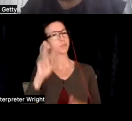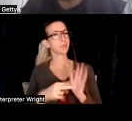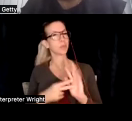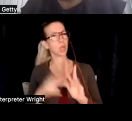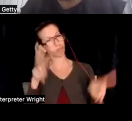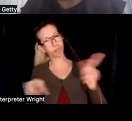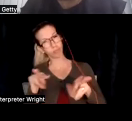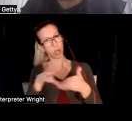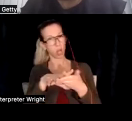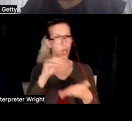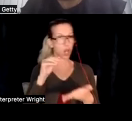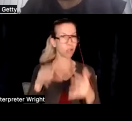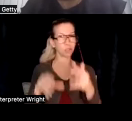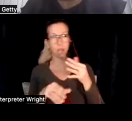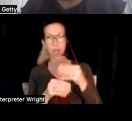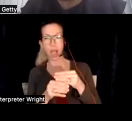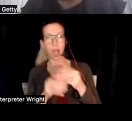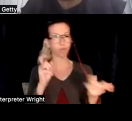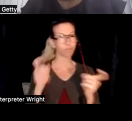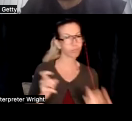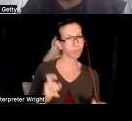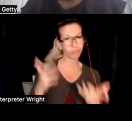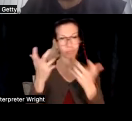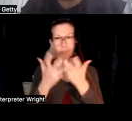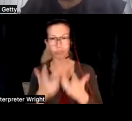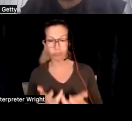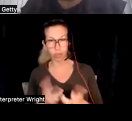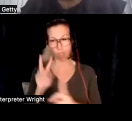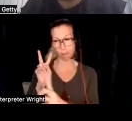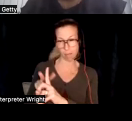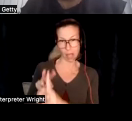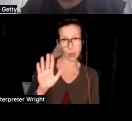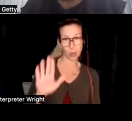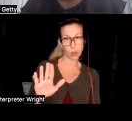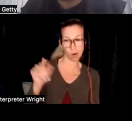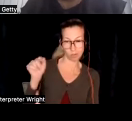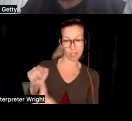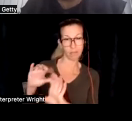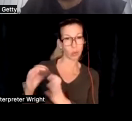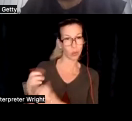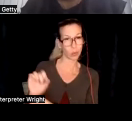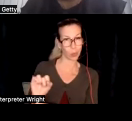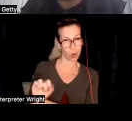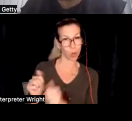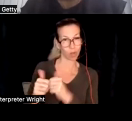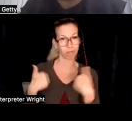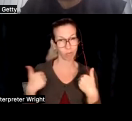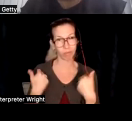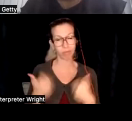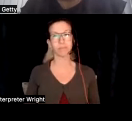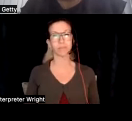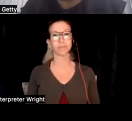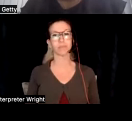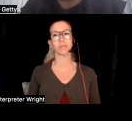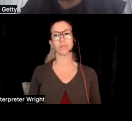add to, synthesize, and make applicable to your particular work and activities with young people. And we